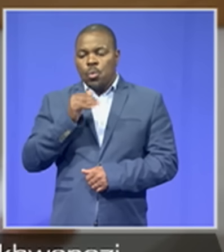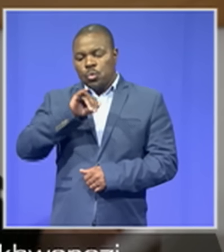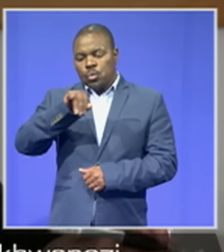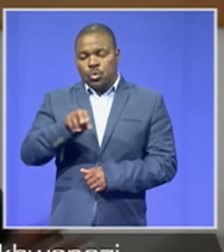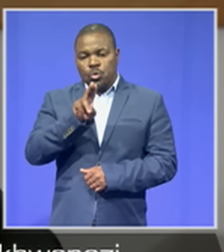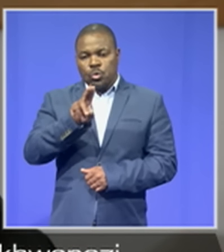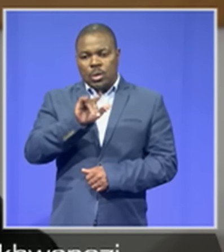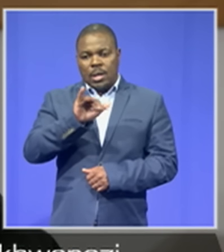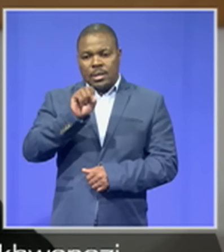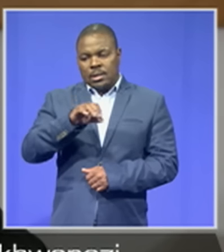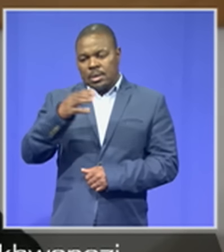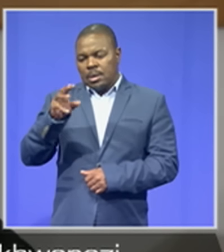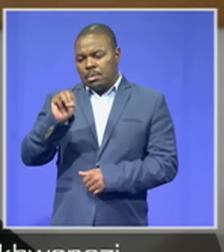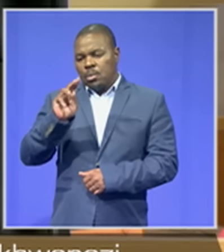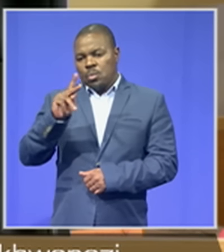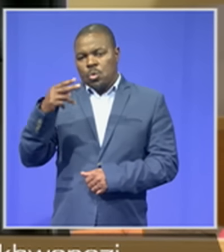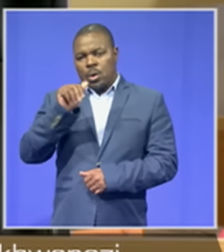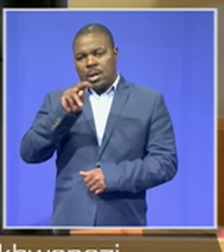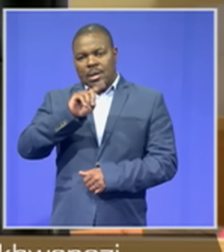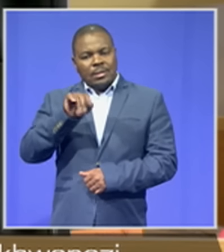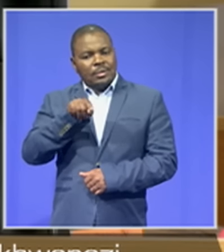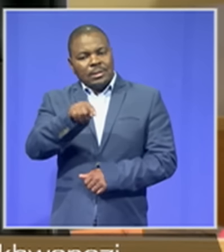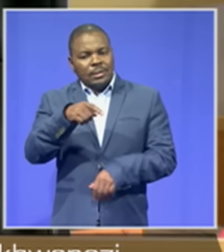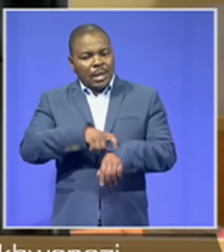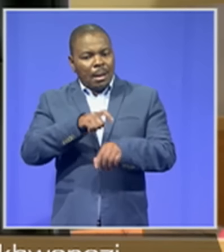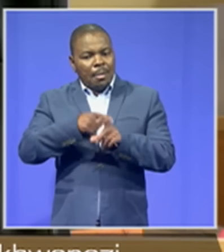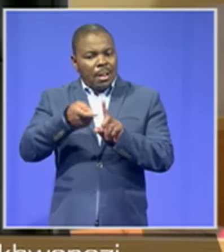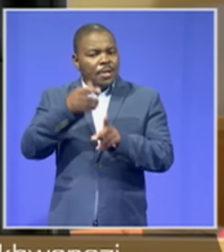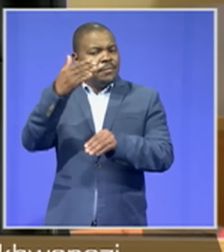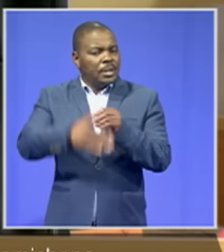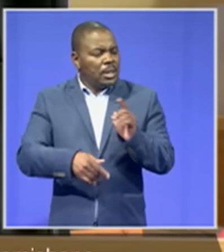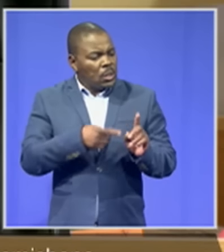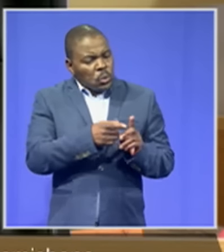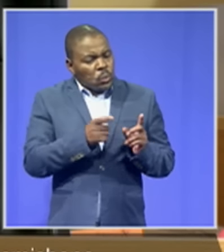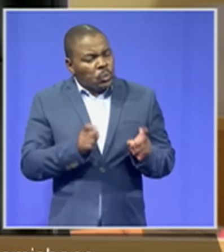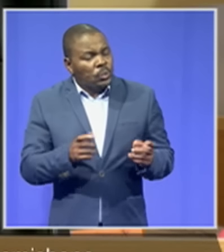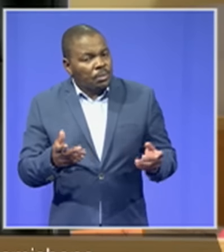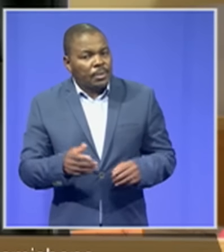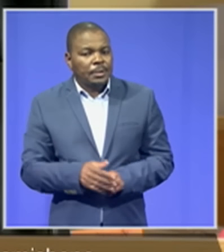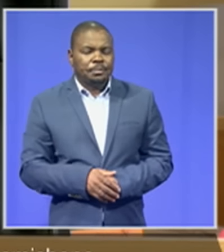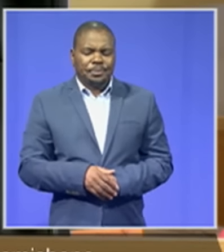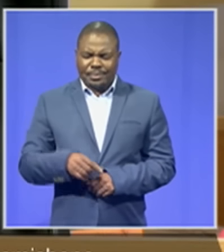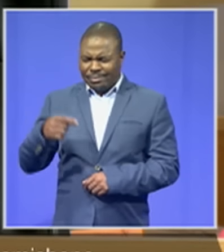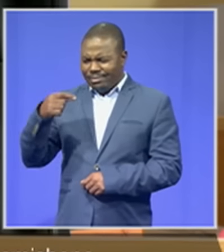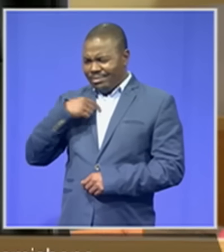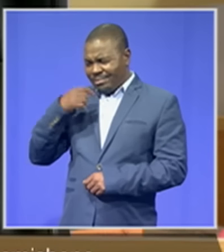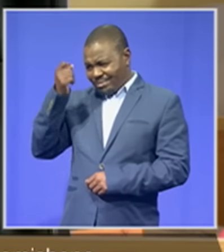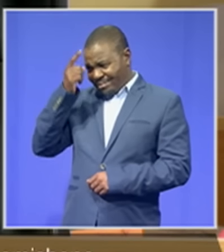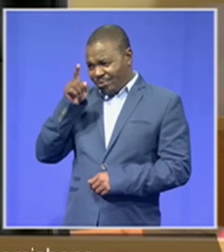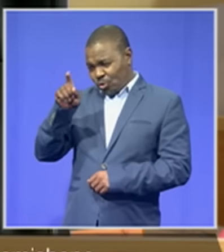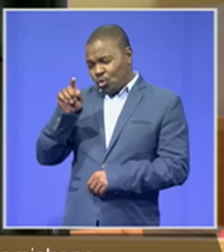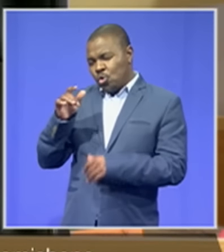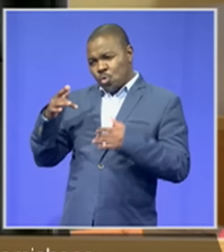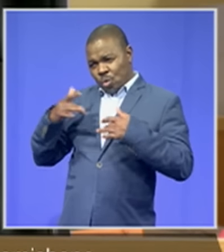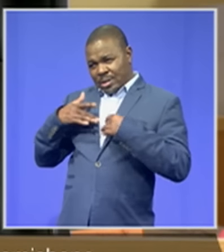Julius Mkhwanazi. I understand your emphasis about your concern being